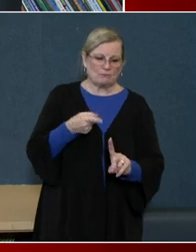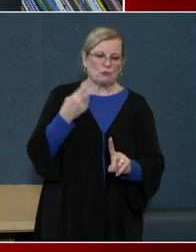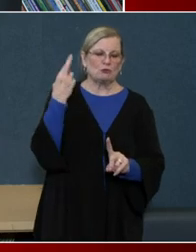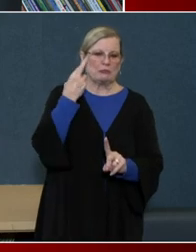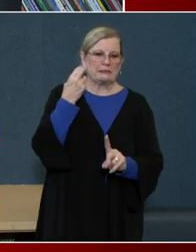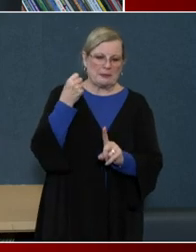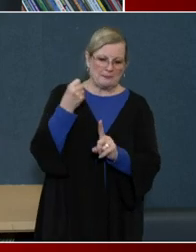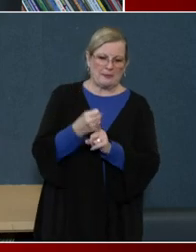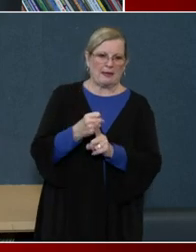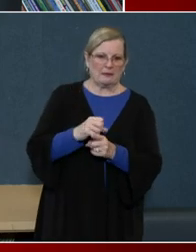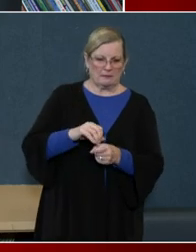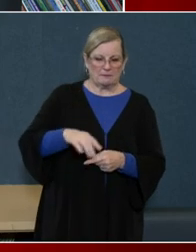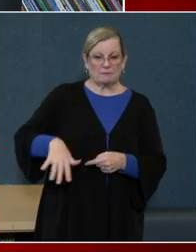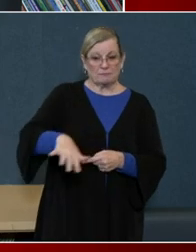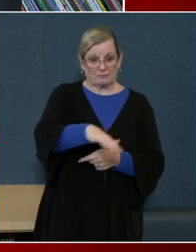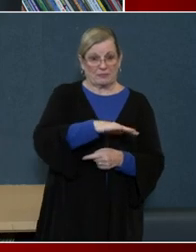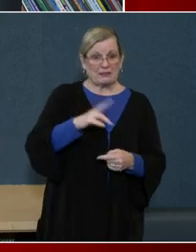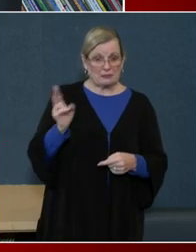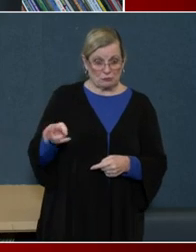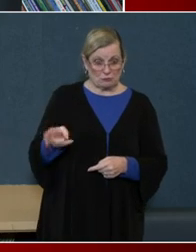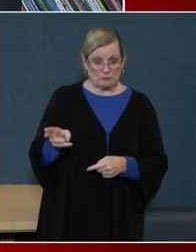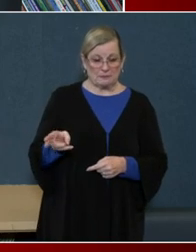And because of that racist legacy,